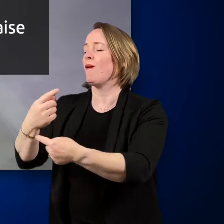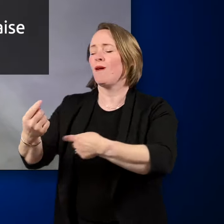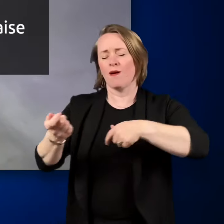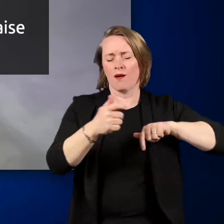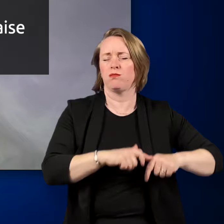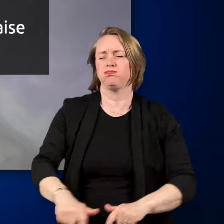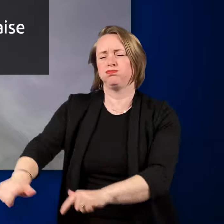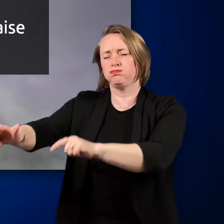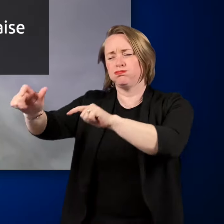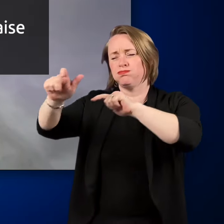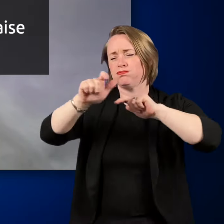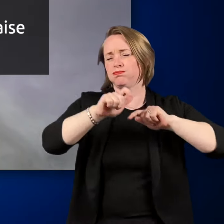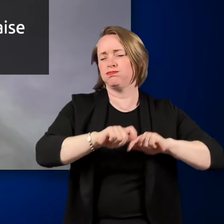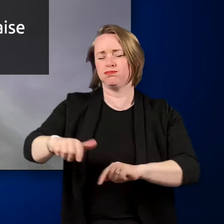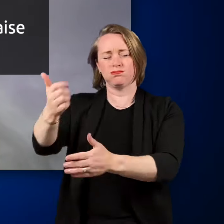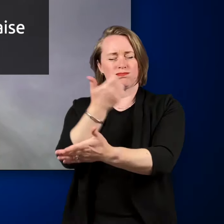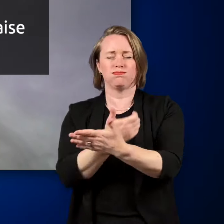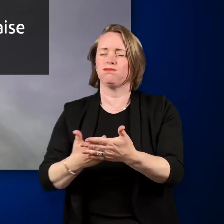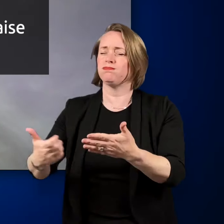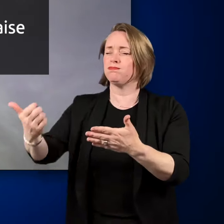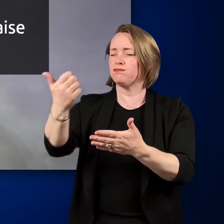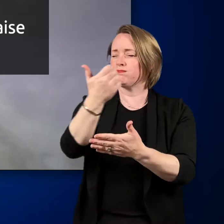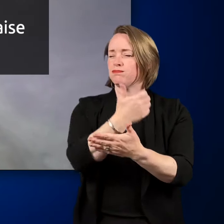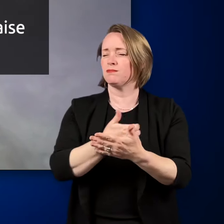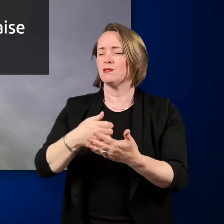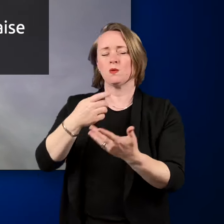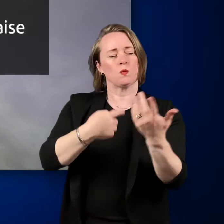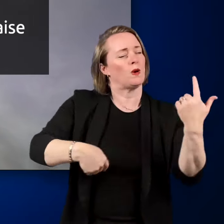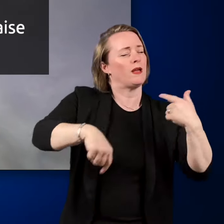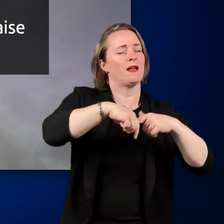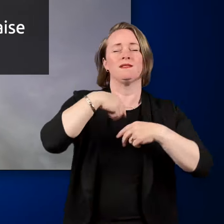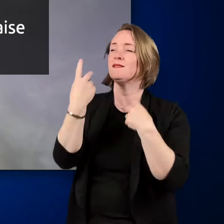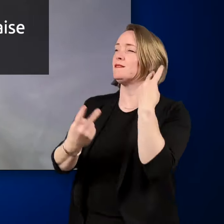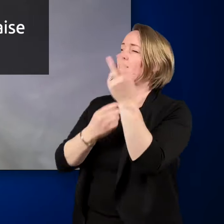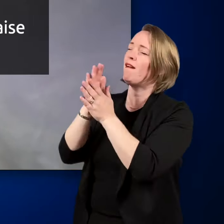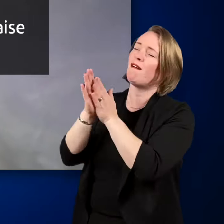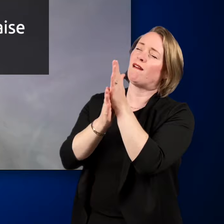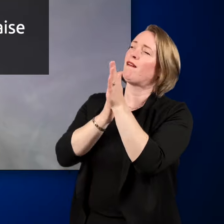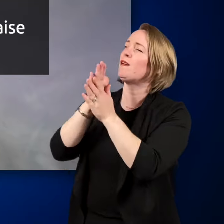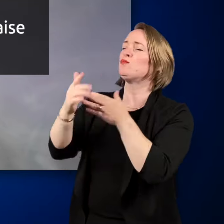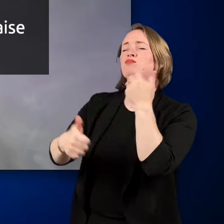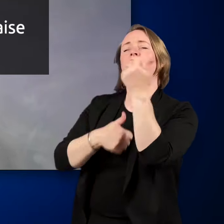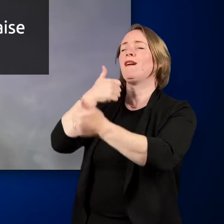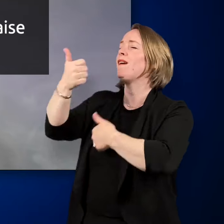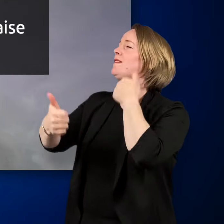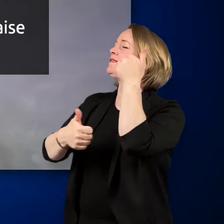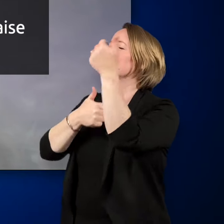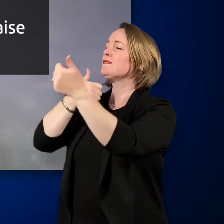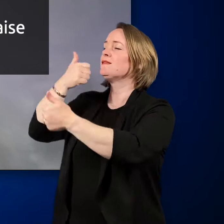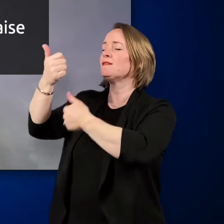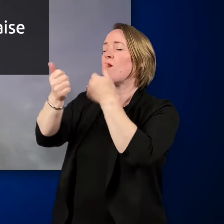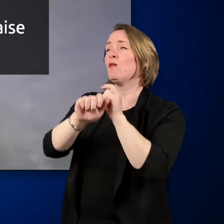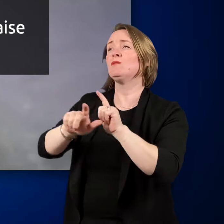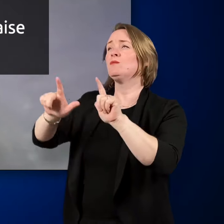forevermore. For endless days we will sing your praise.